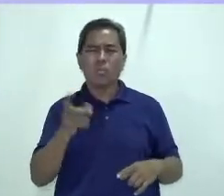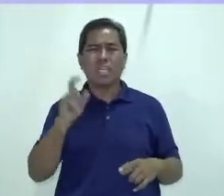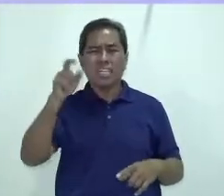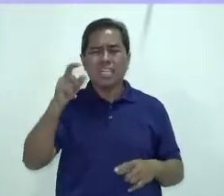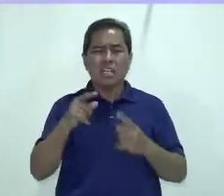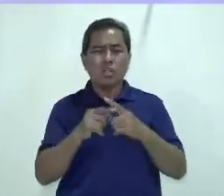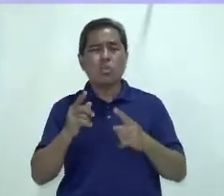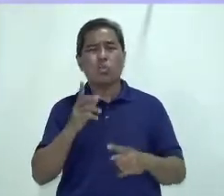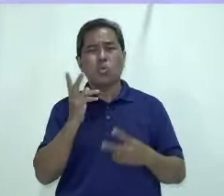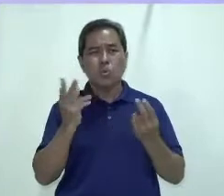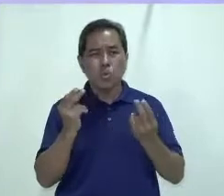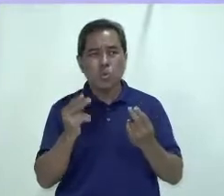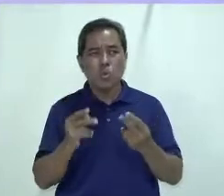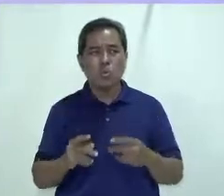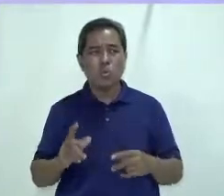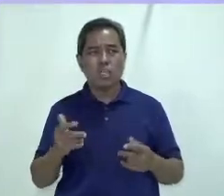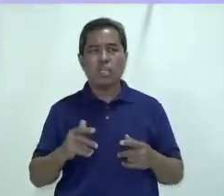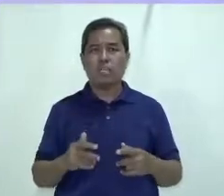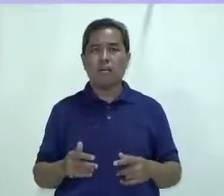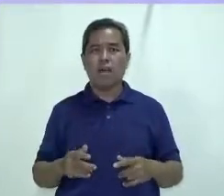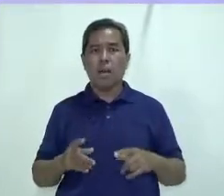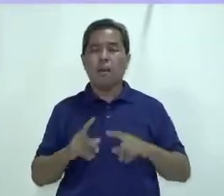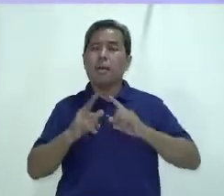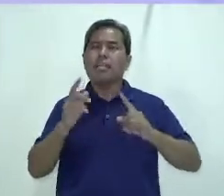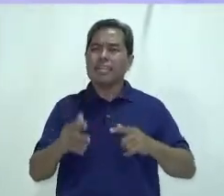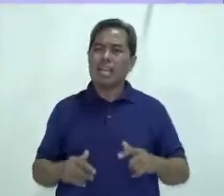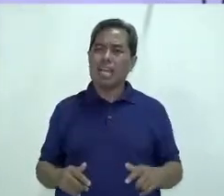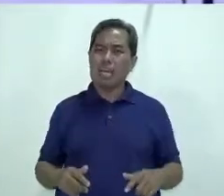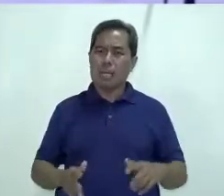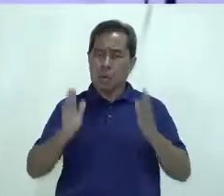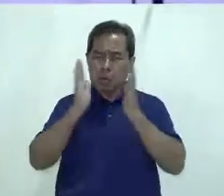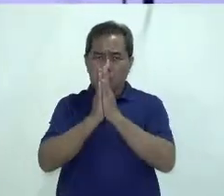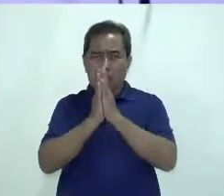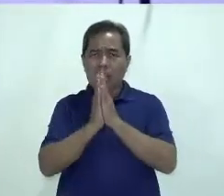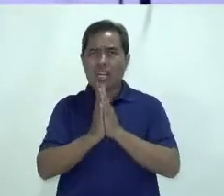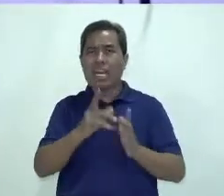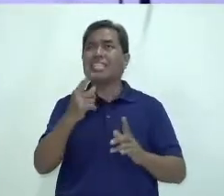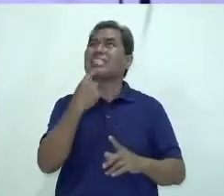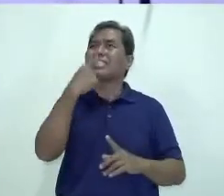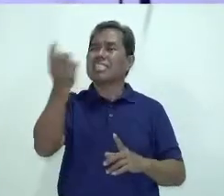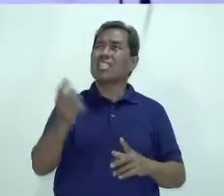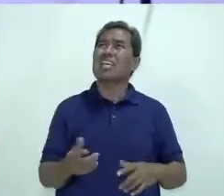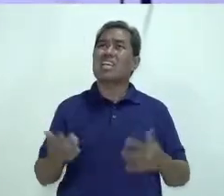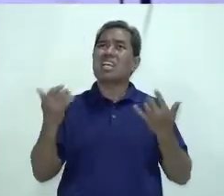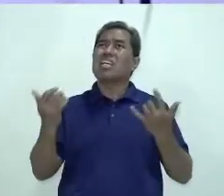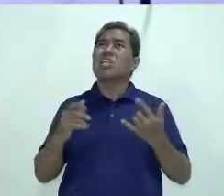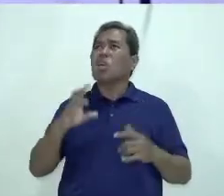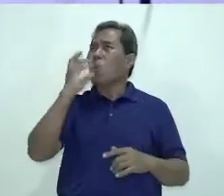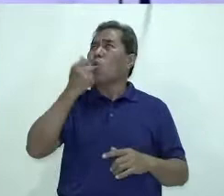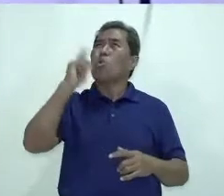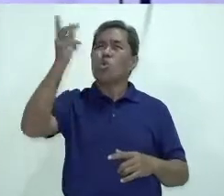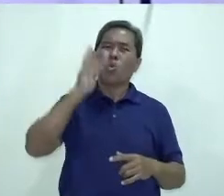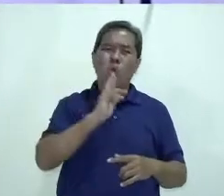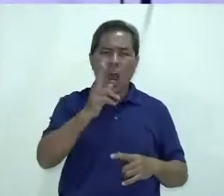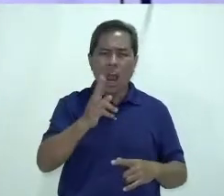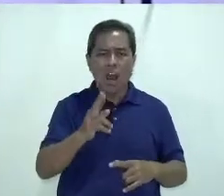me. They also praised God. This is who you are. This is who you